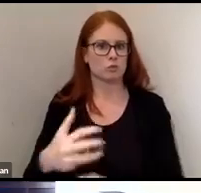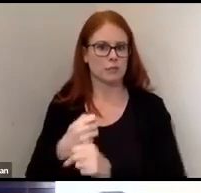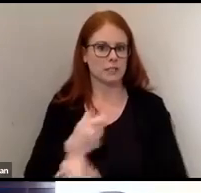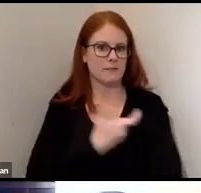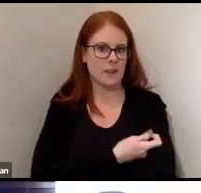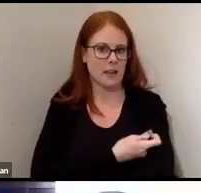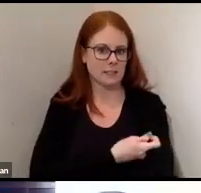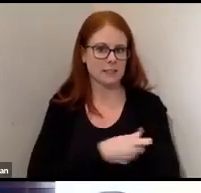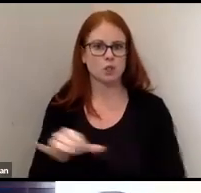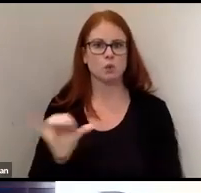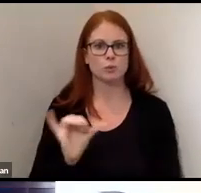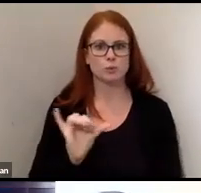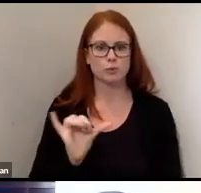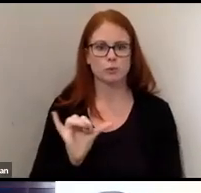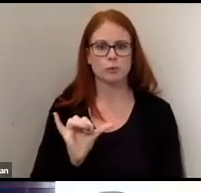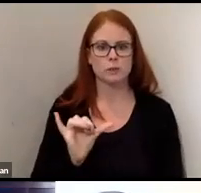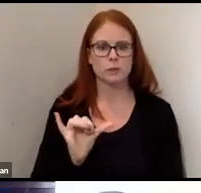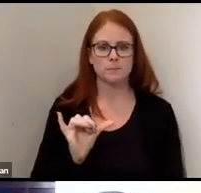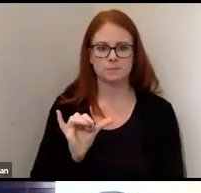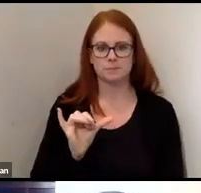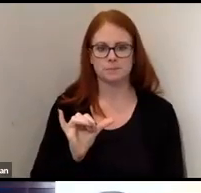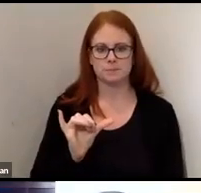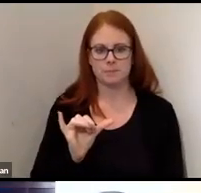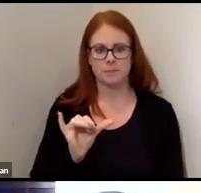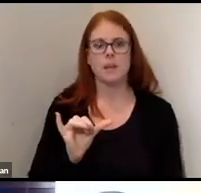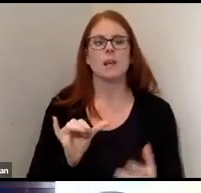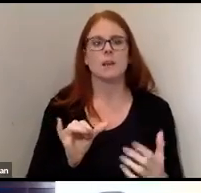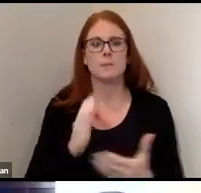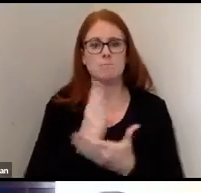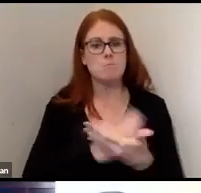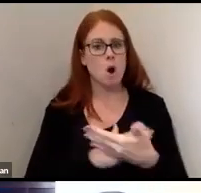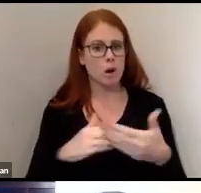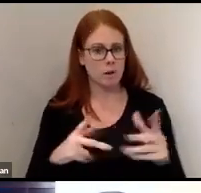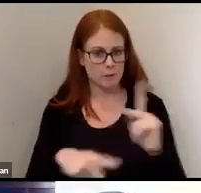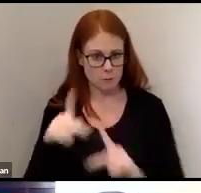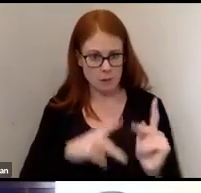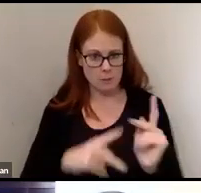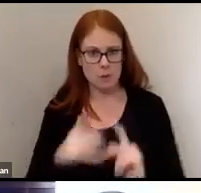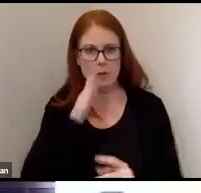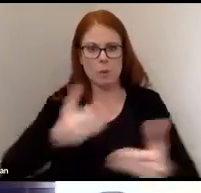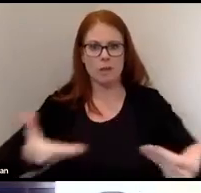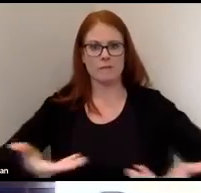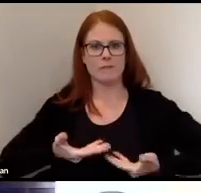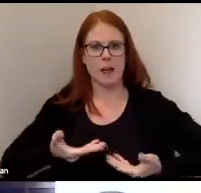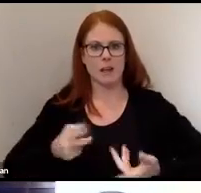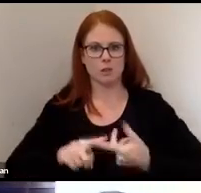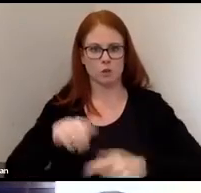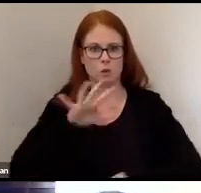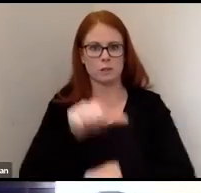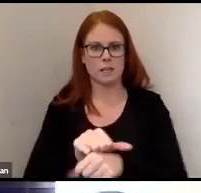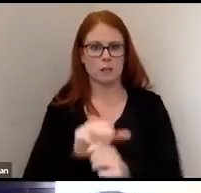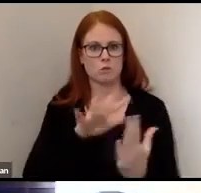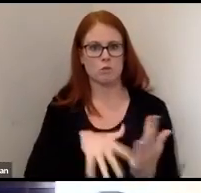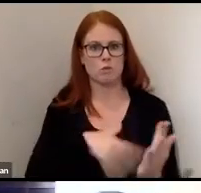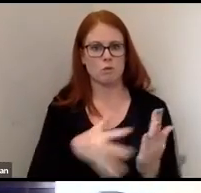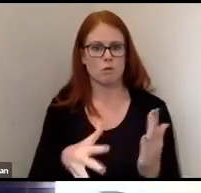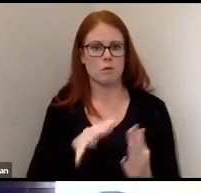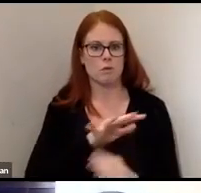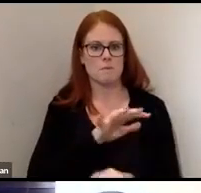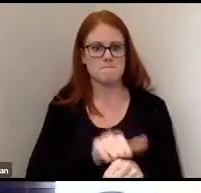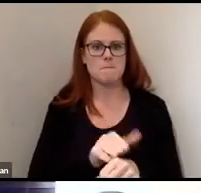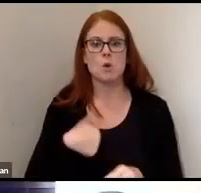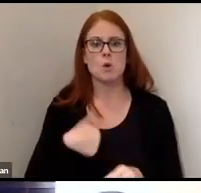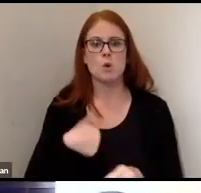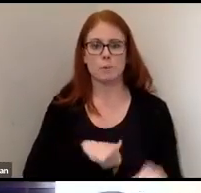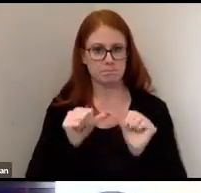to signify interest and be part of the people that they would invite to book appointments there. We are